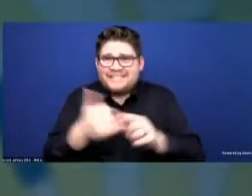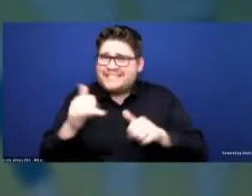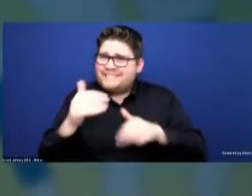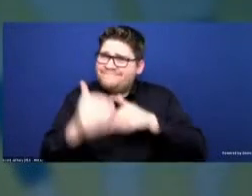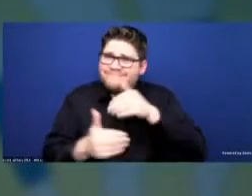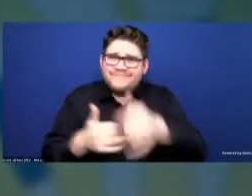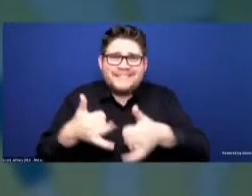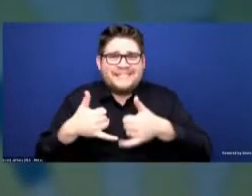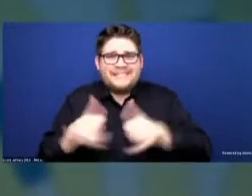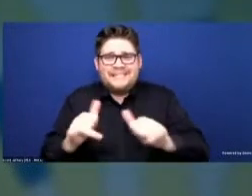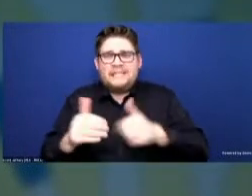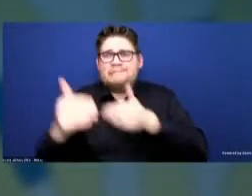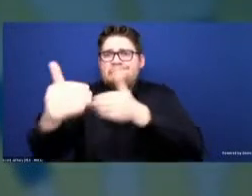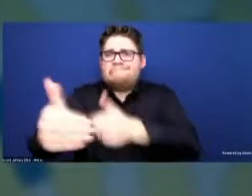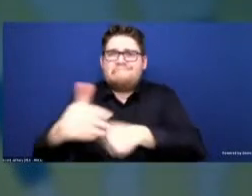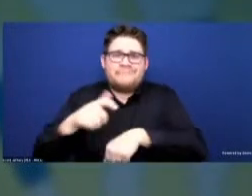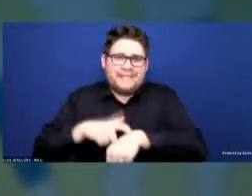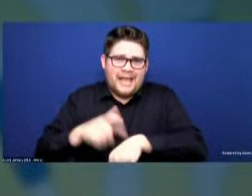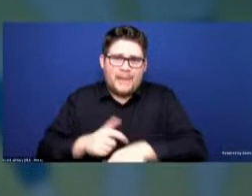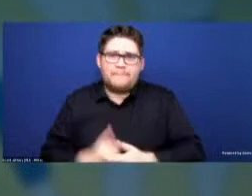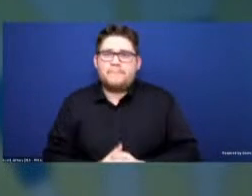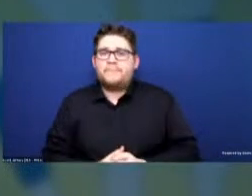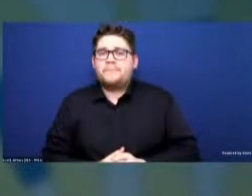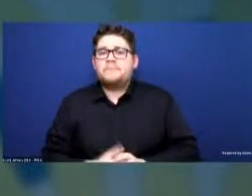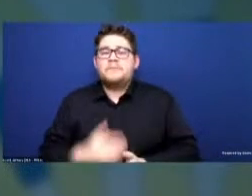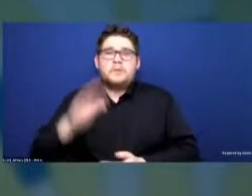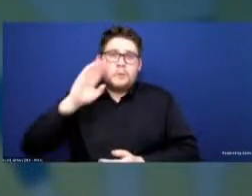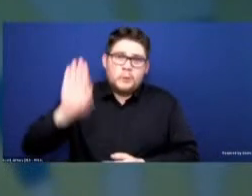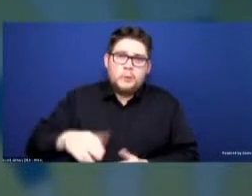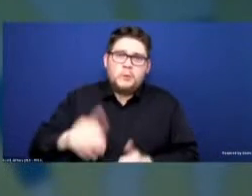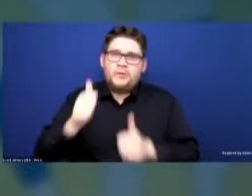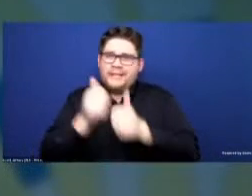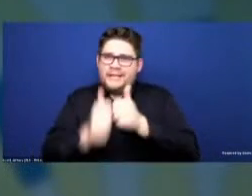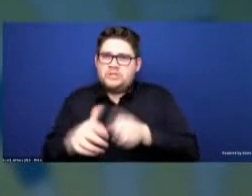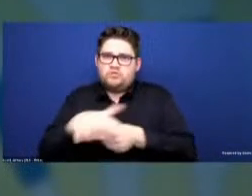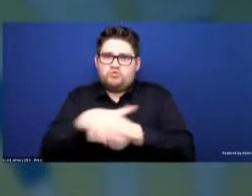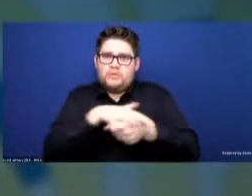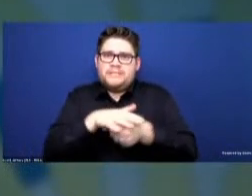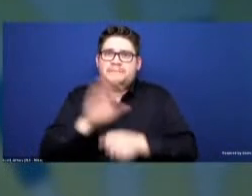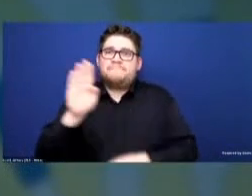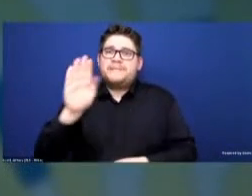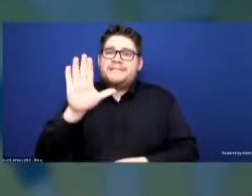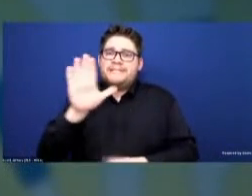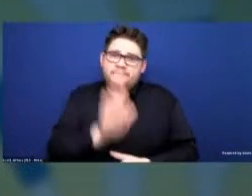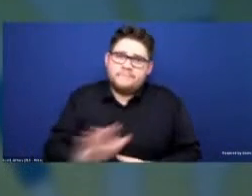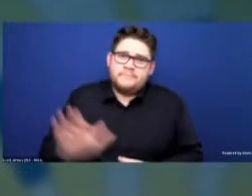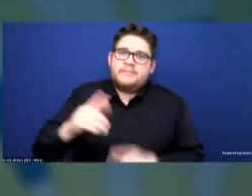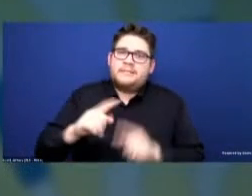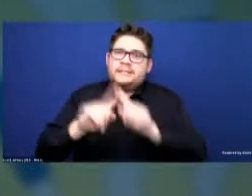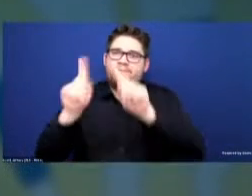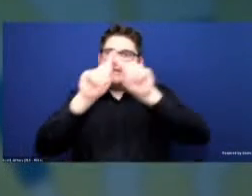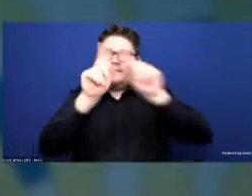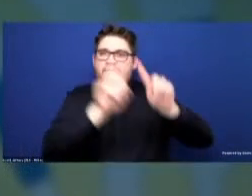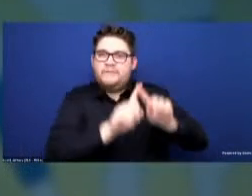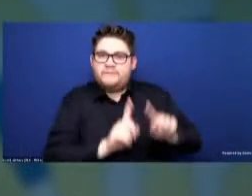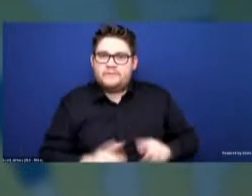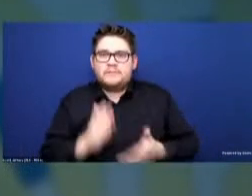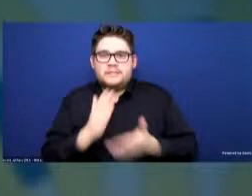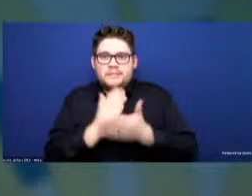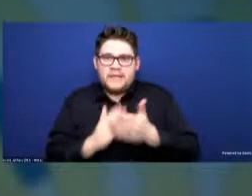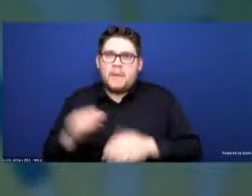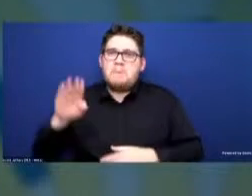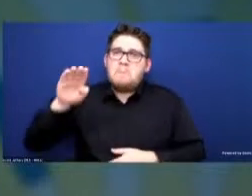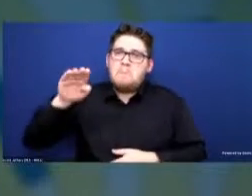in the province, although we are all facing the same storm right now. And we need to make sure that we're